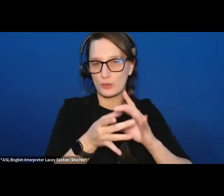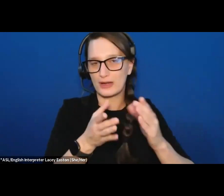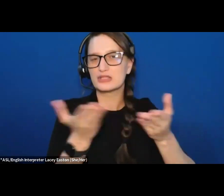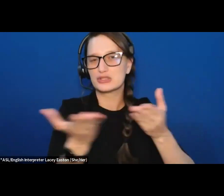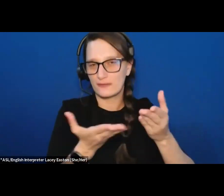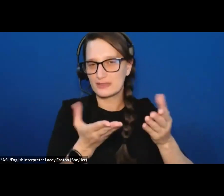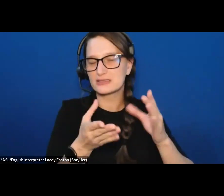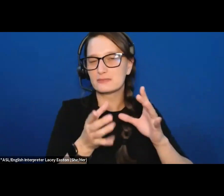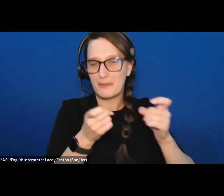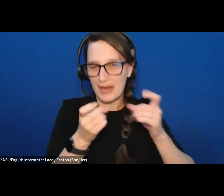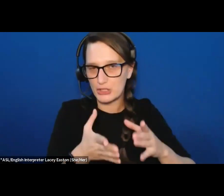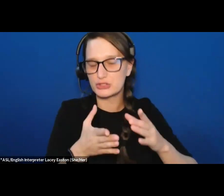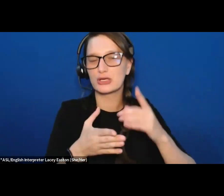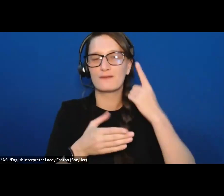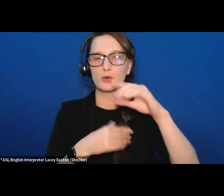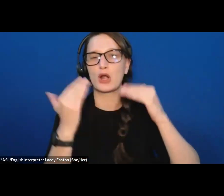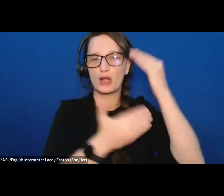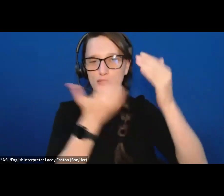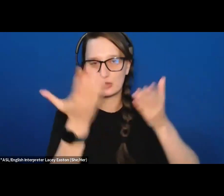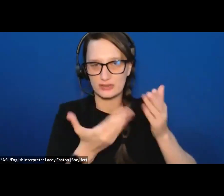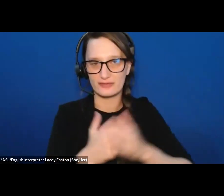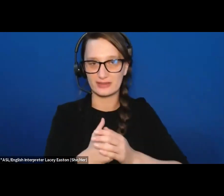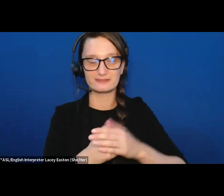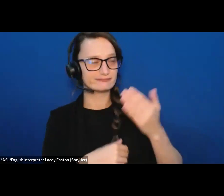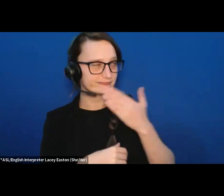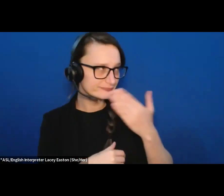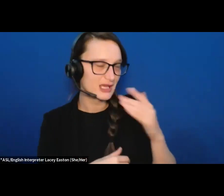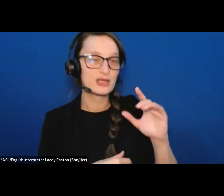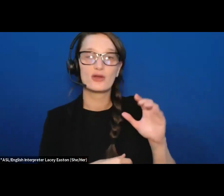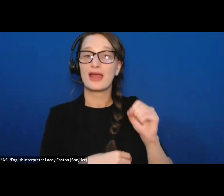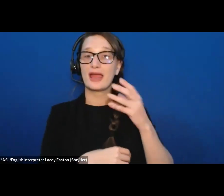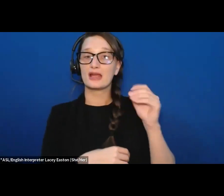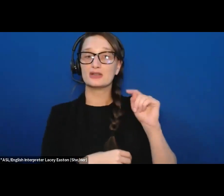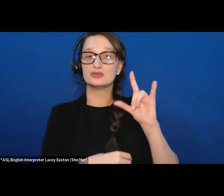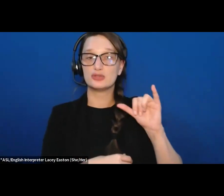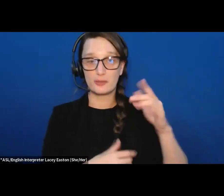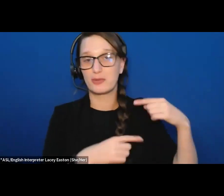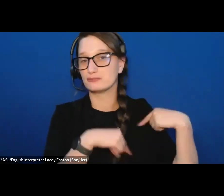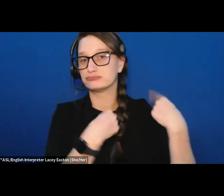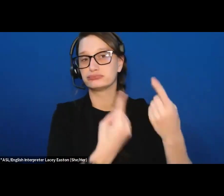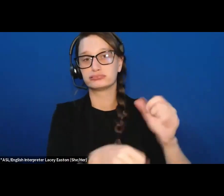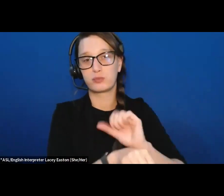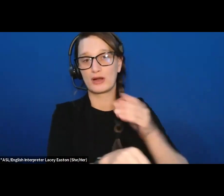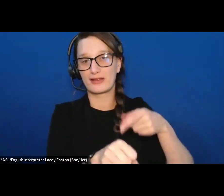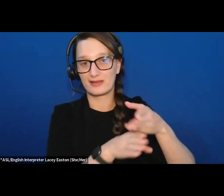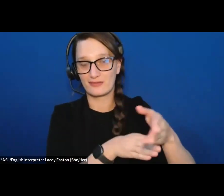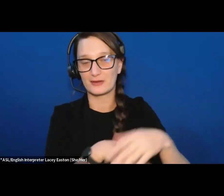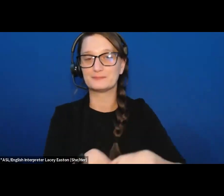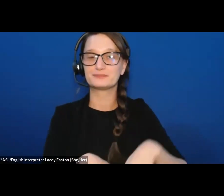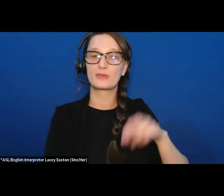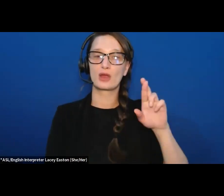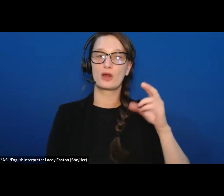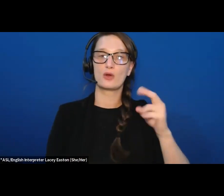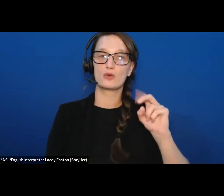Awesome. Thank you so much, Toby. And Toby's been in the field for quite some time. Rhonda Phillips, our housing specialist, was reminiscing to Toby's days at